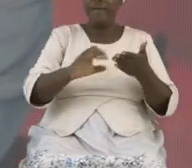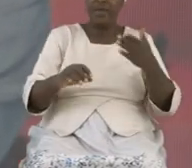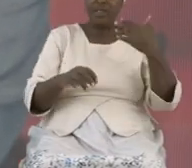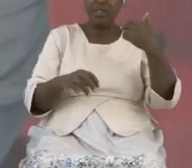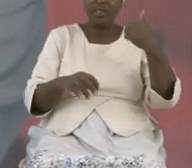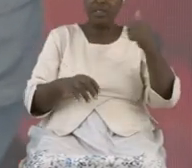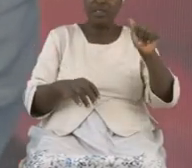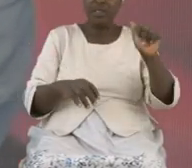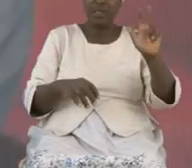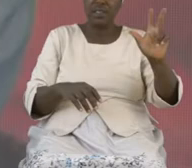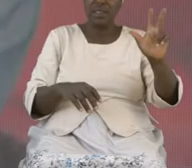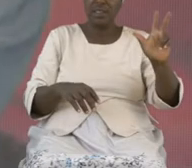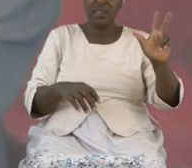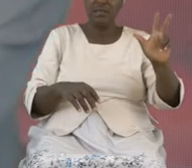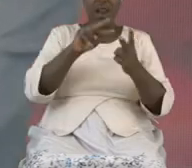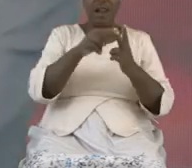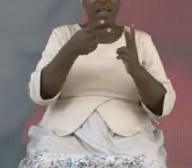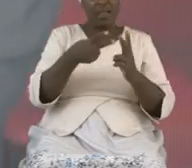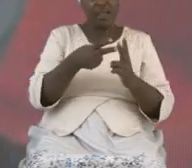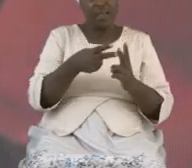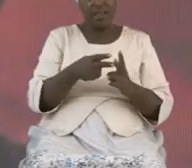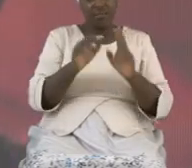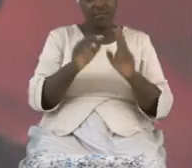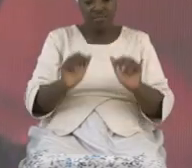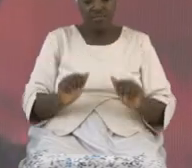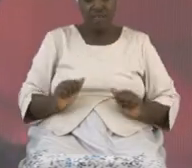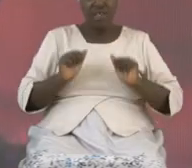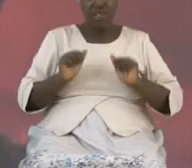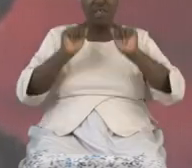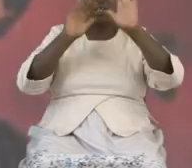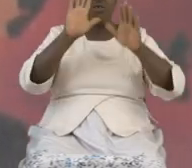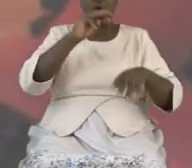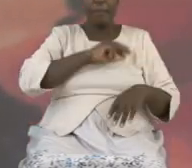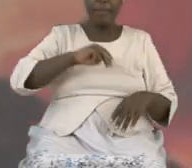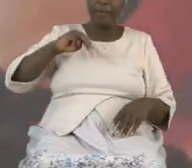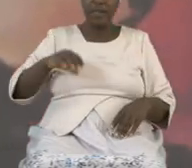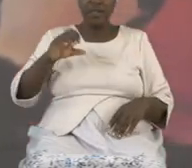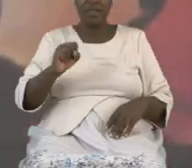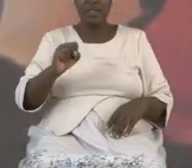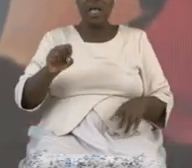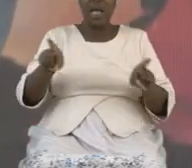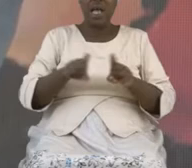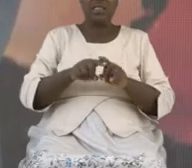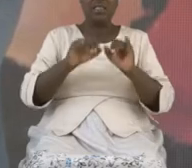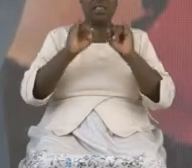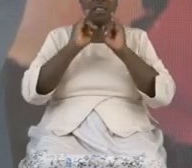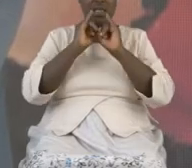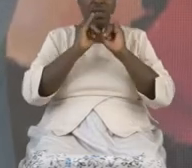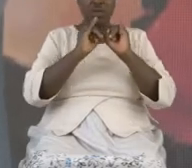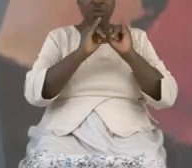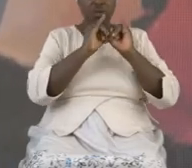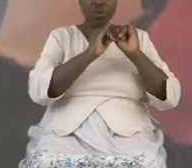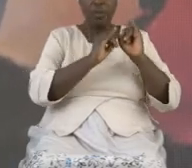neither yield your members as instruments unto